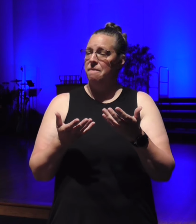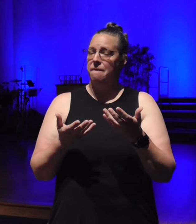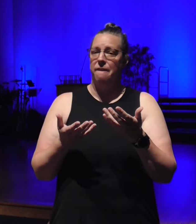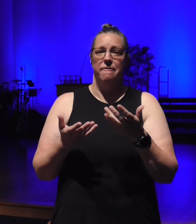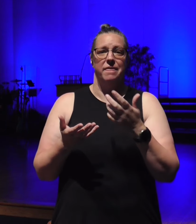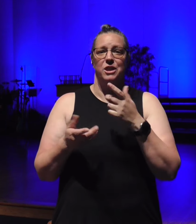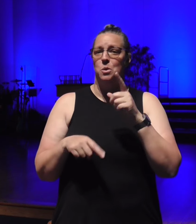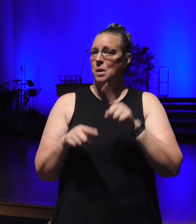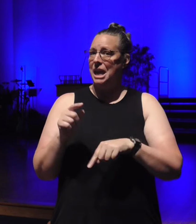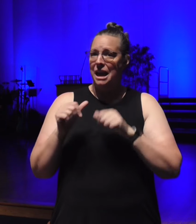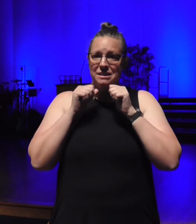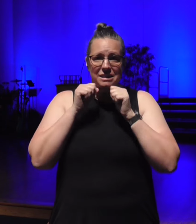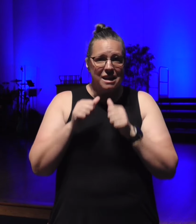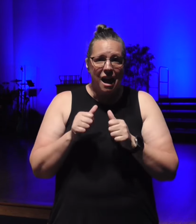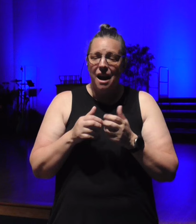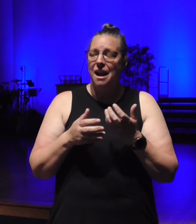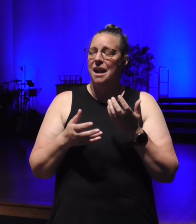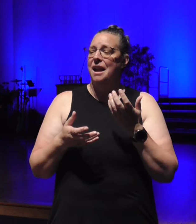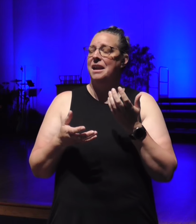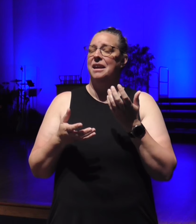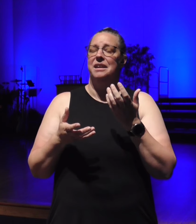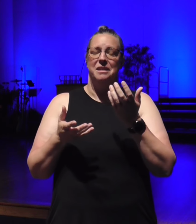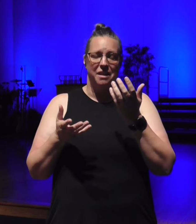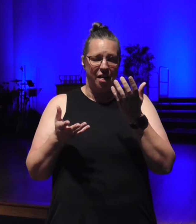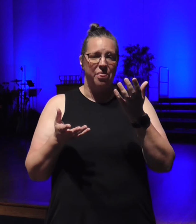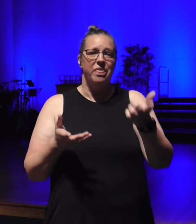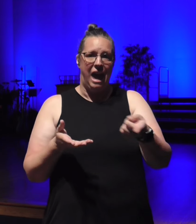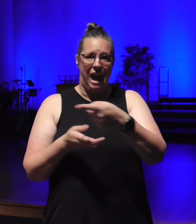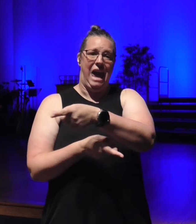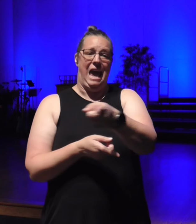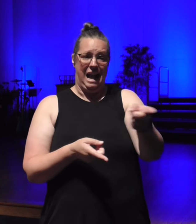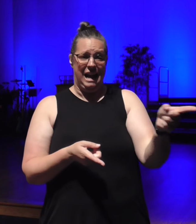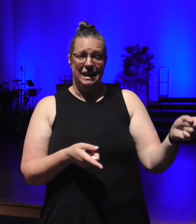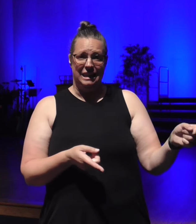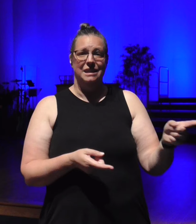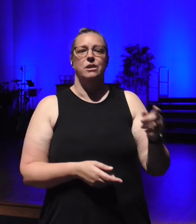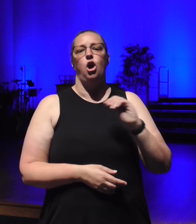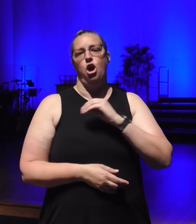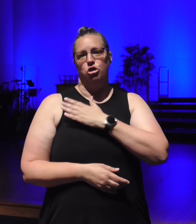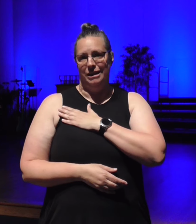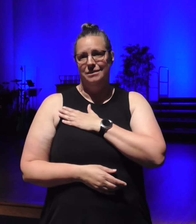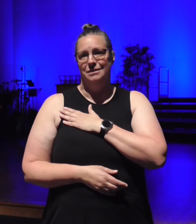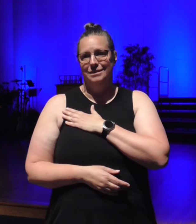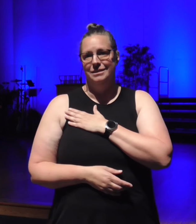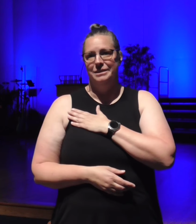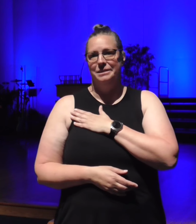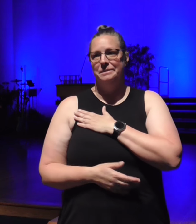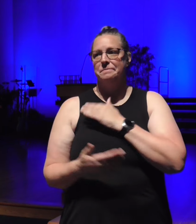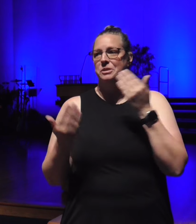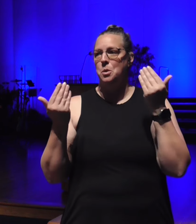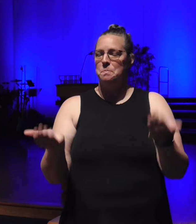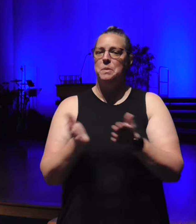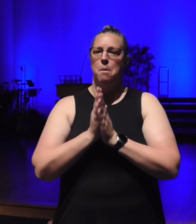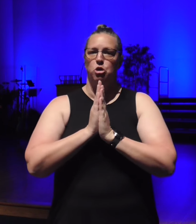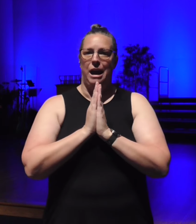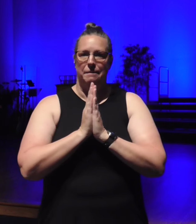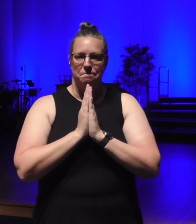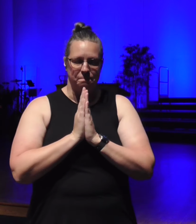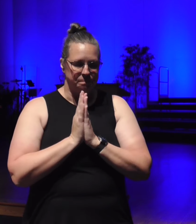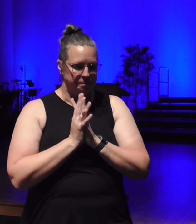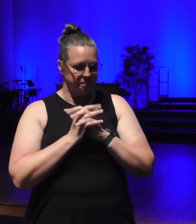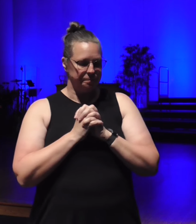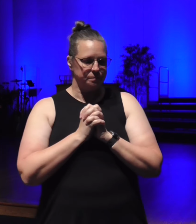irrefutable. They are grace. Let's pray. In this